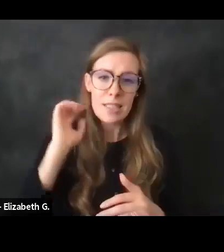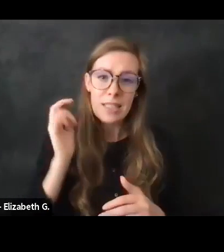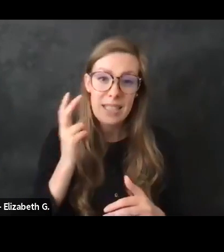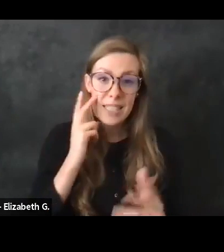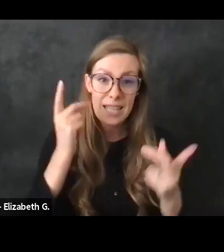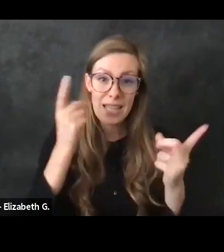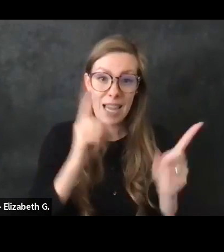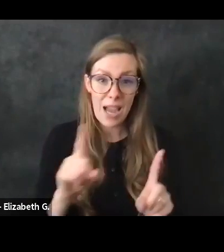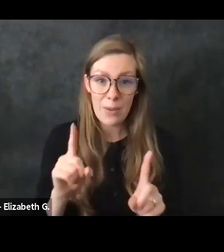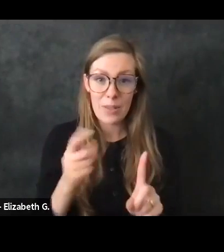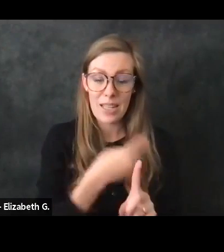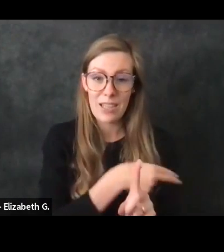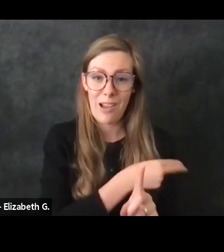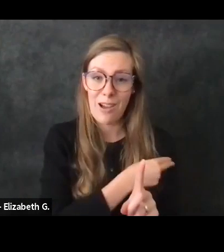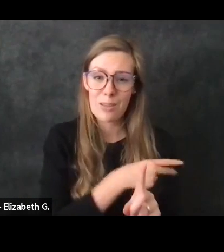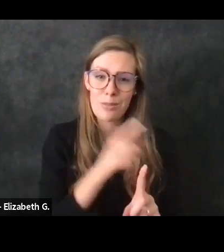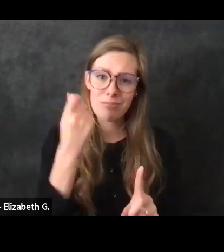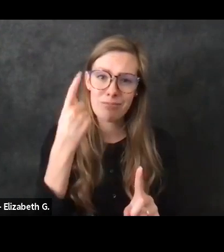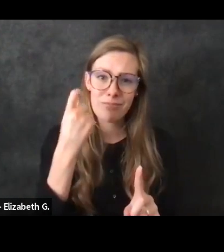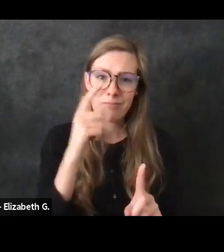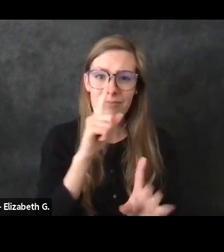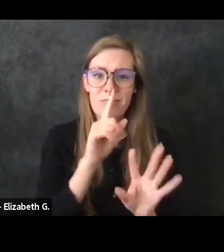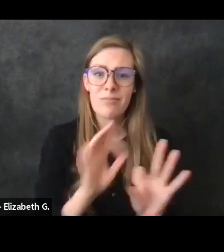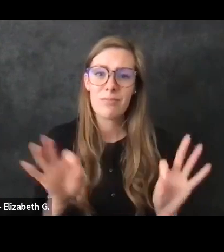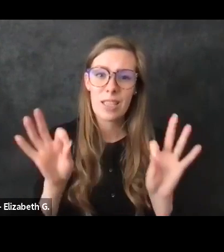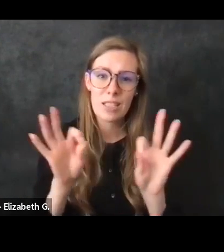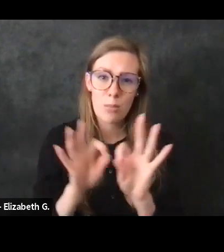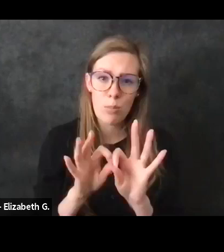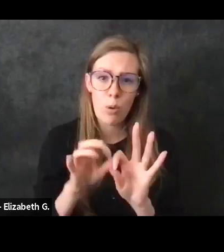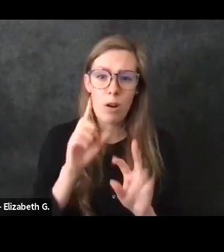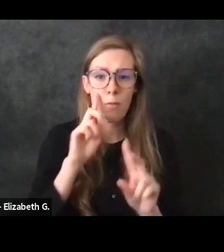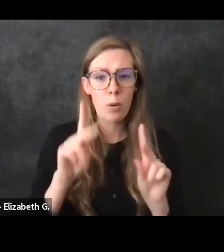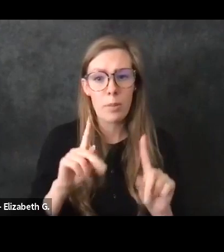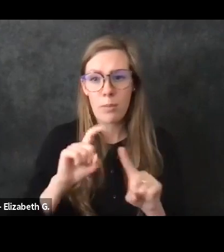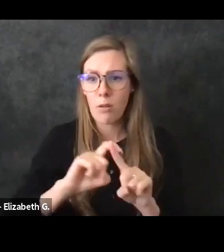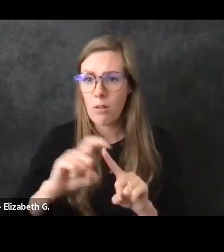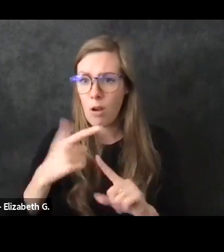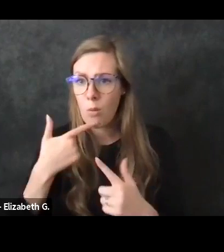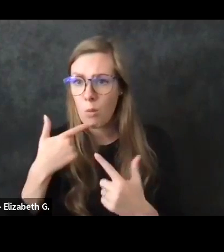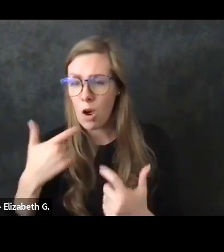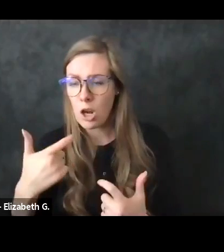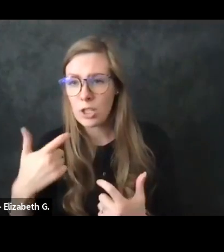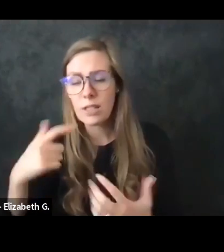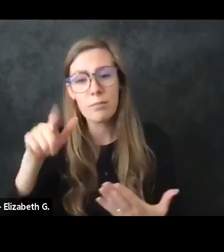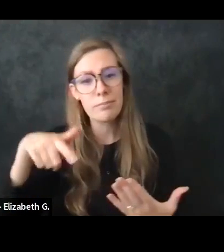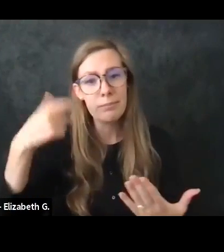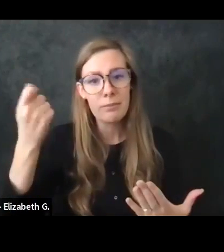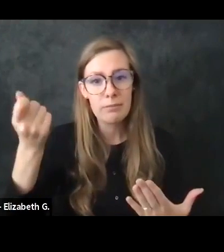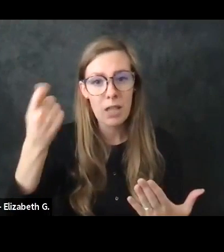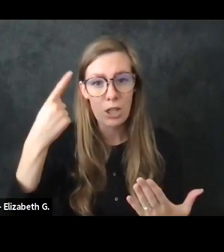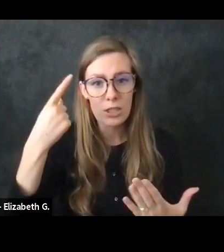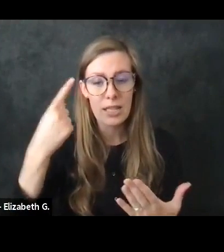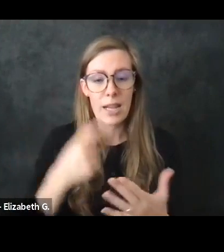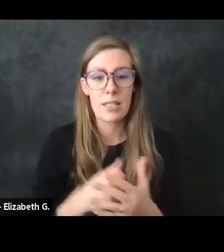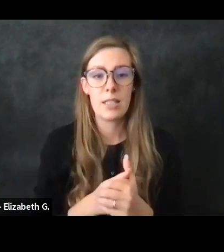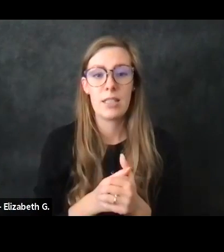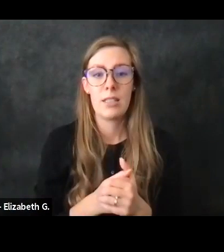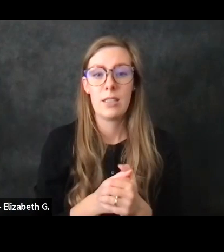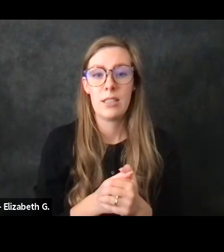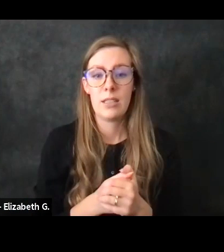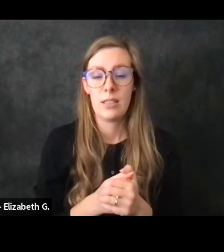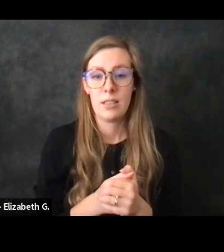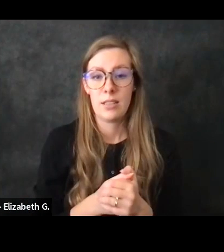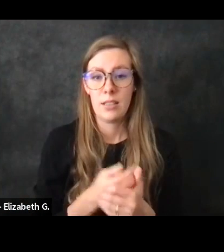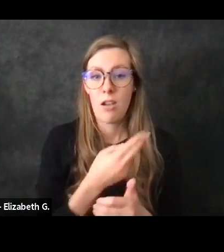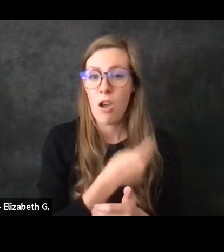hospitals, it's important for people on this call to understand is that hospitals